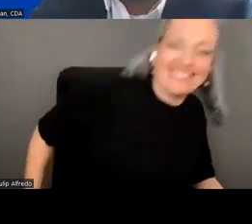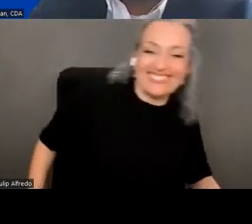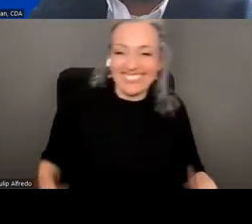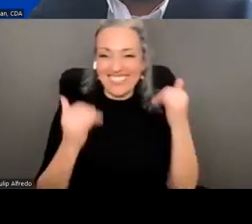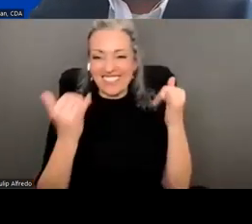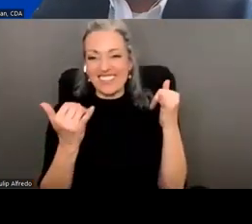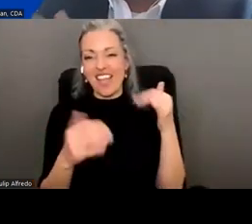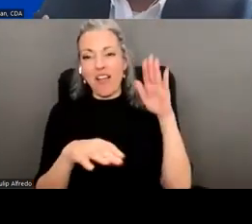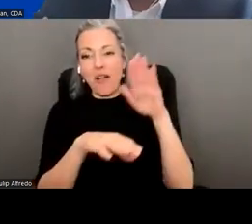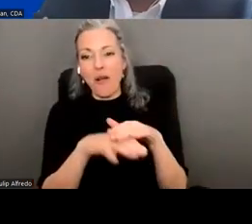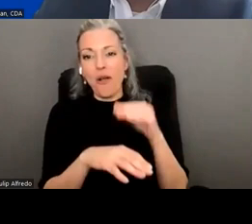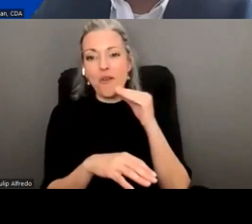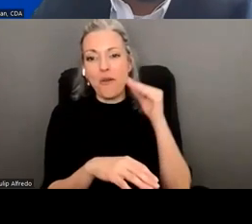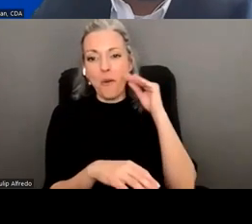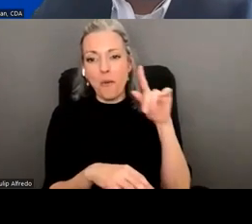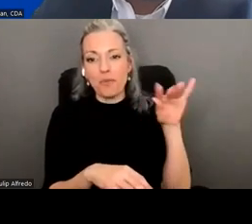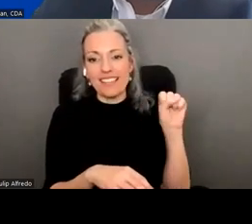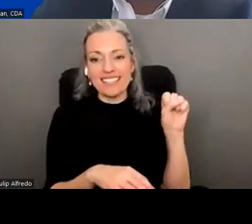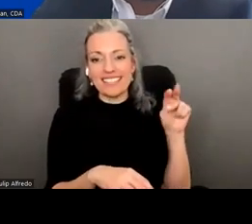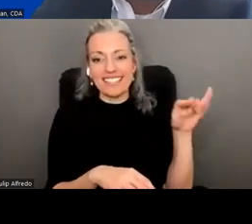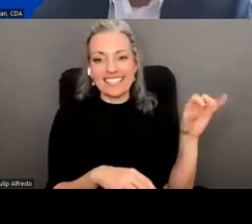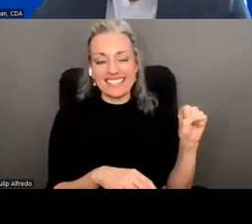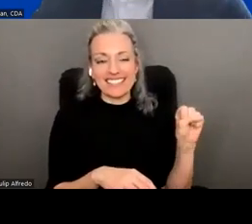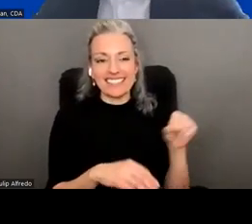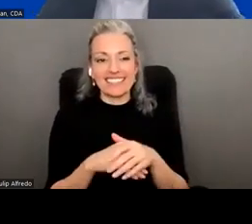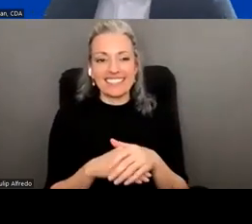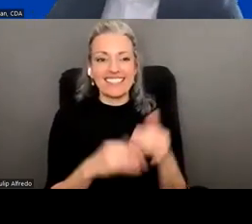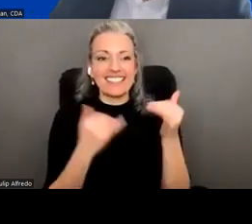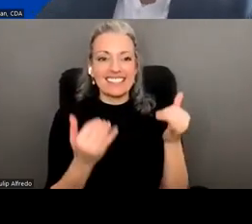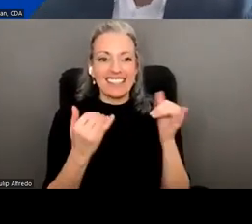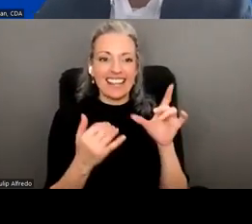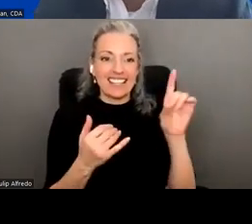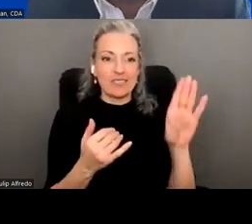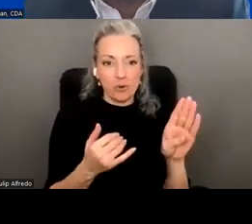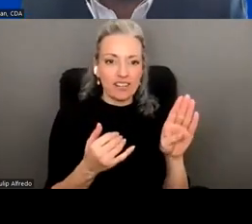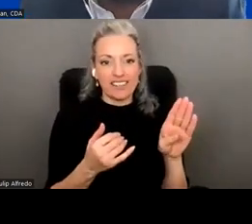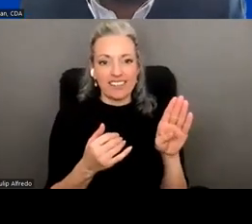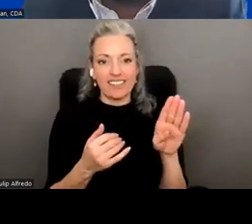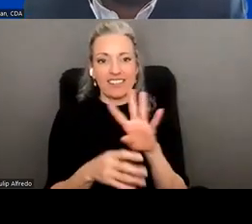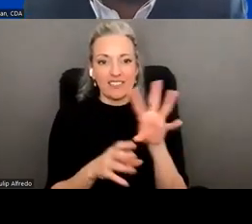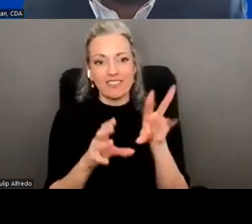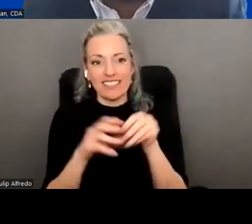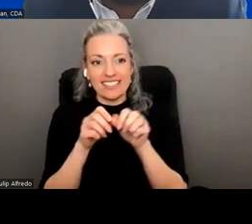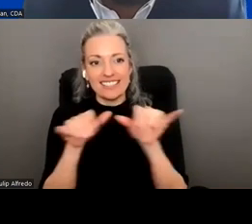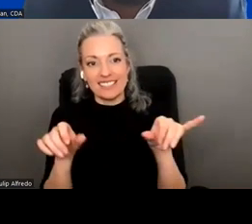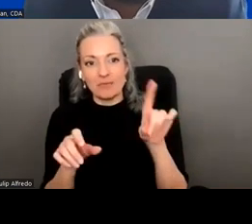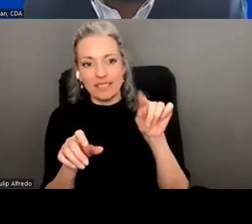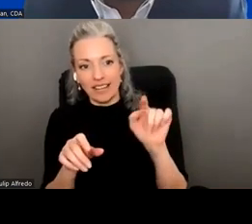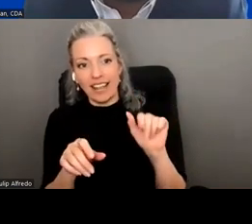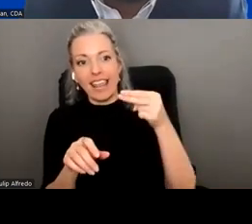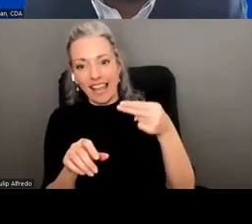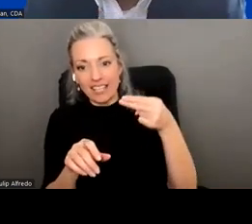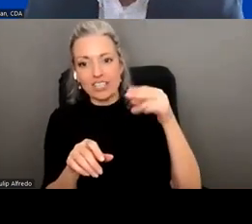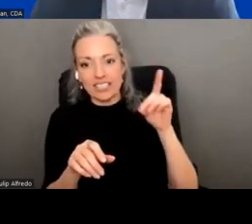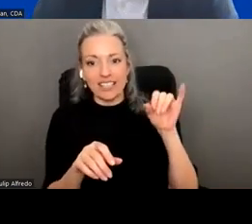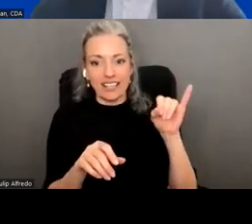homelessness. So we have a dashboard for your feedback today, and that dashboard is based on updated homeless data integration system data, or HDIS data. And